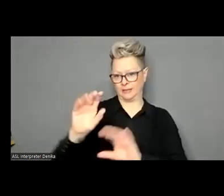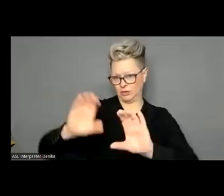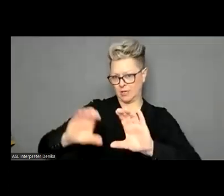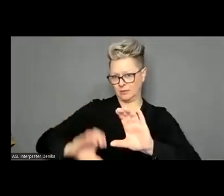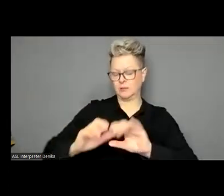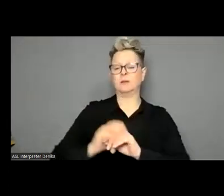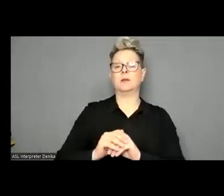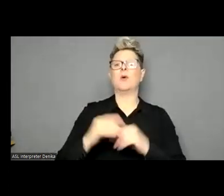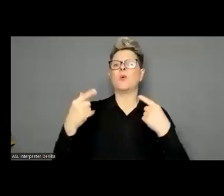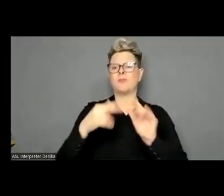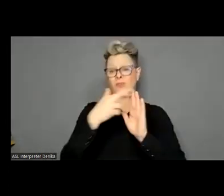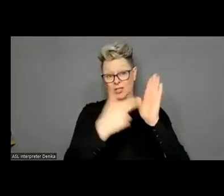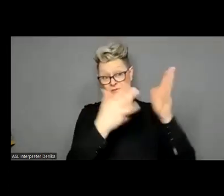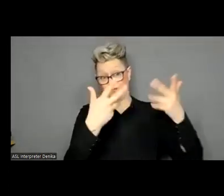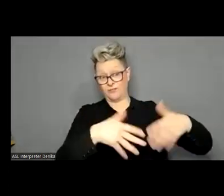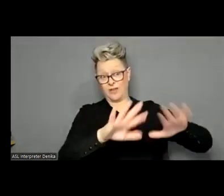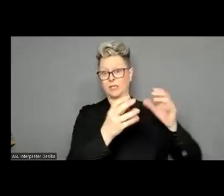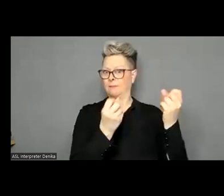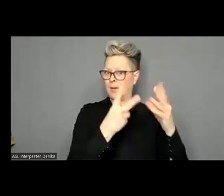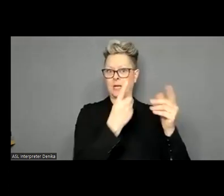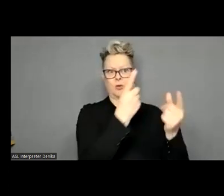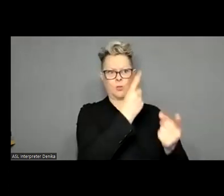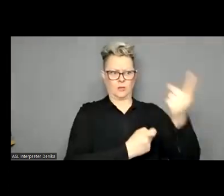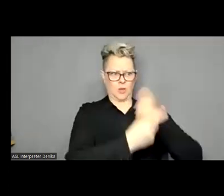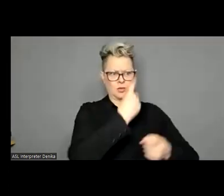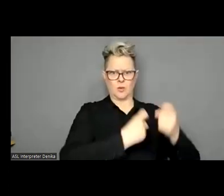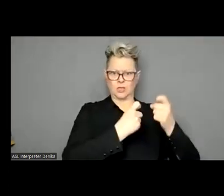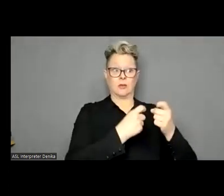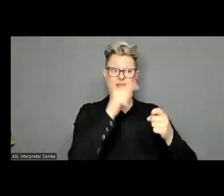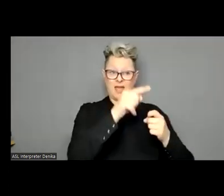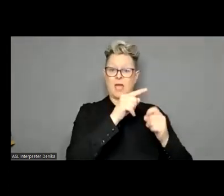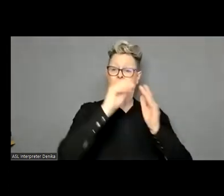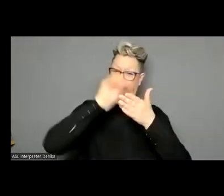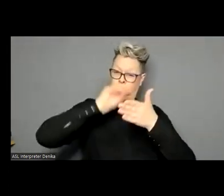upon registration, and all of those will save until the end of the presentation.